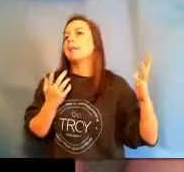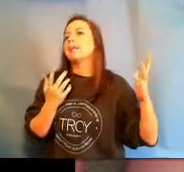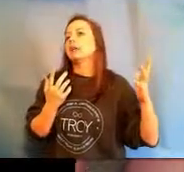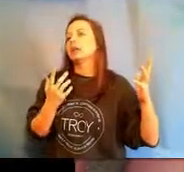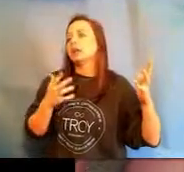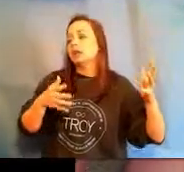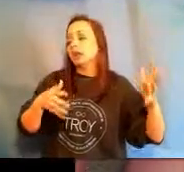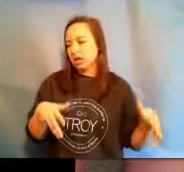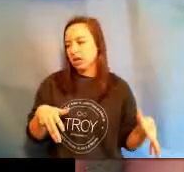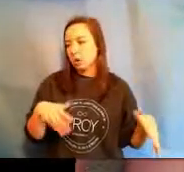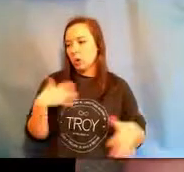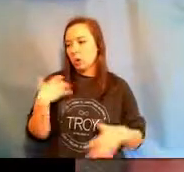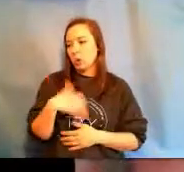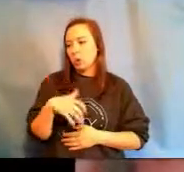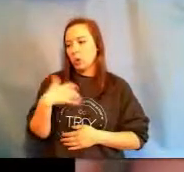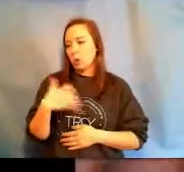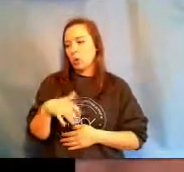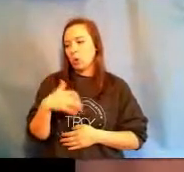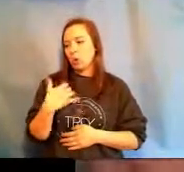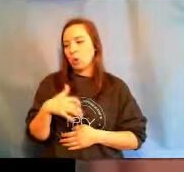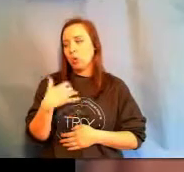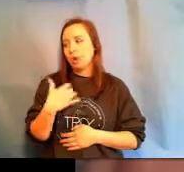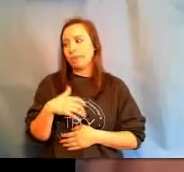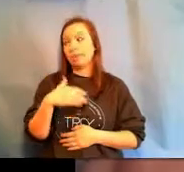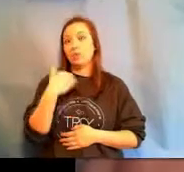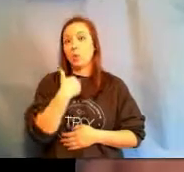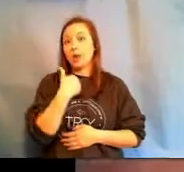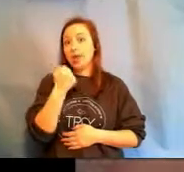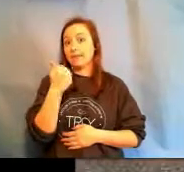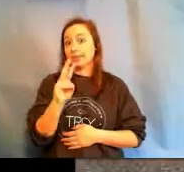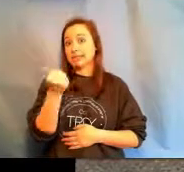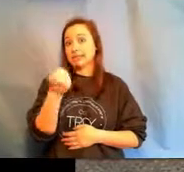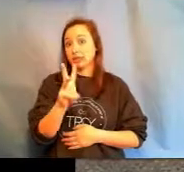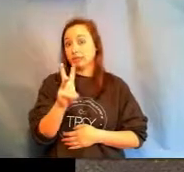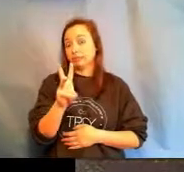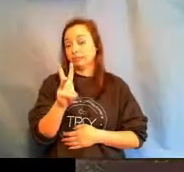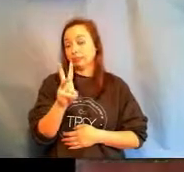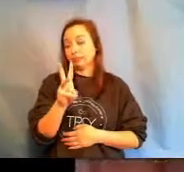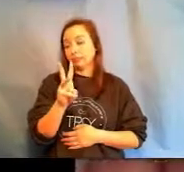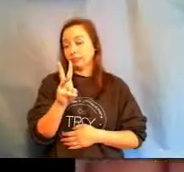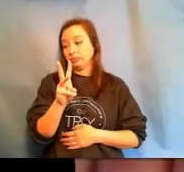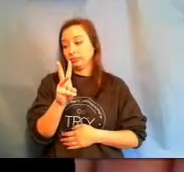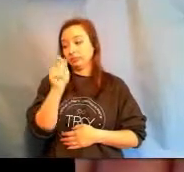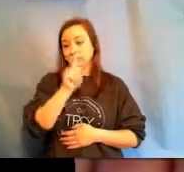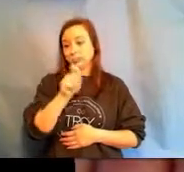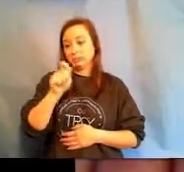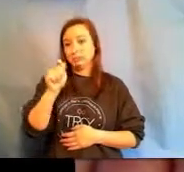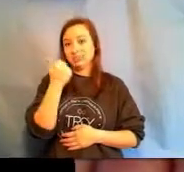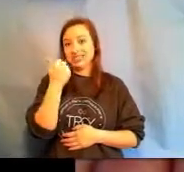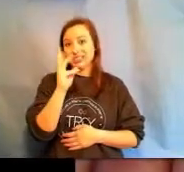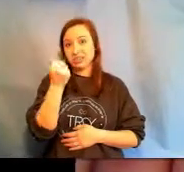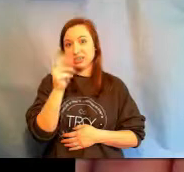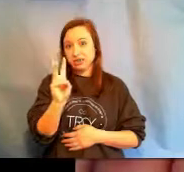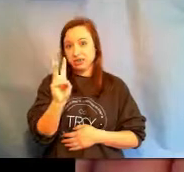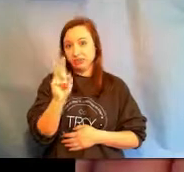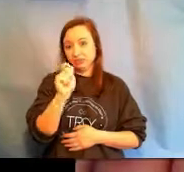does Rachel have left? So we know she had 16 in all. So I'm going to draw 16 circles. 1,